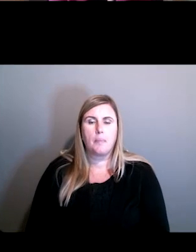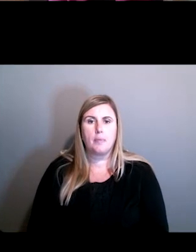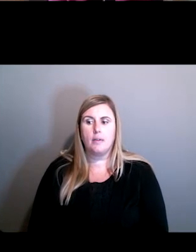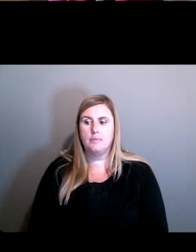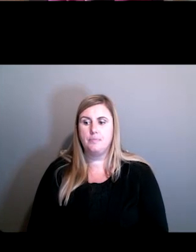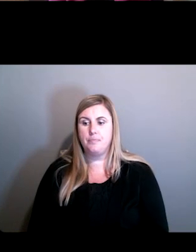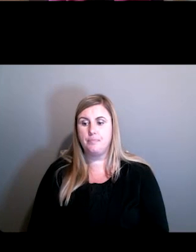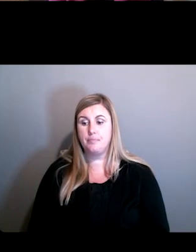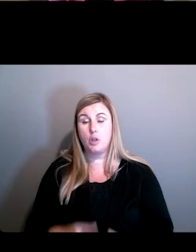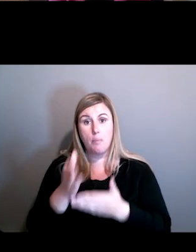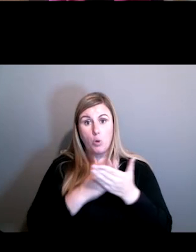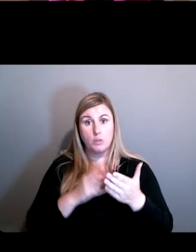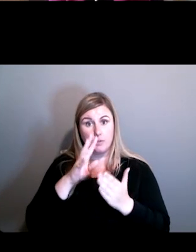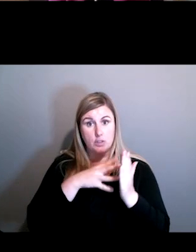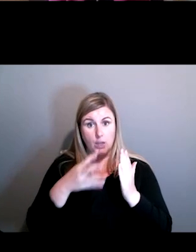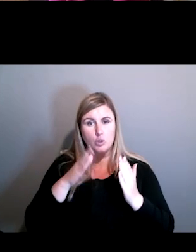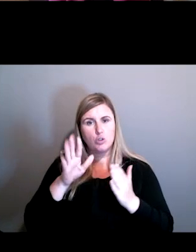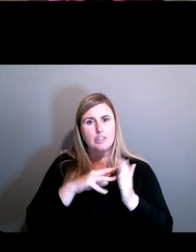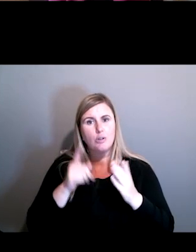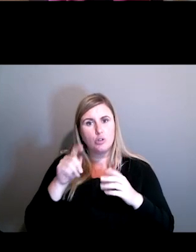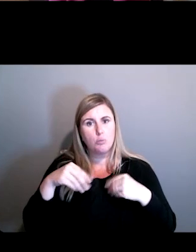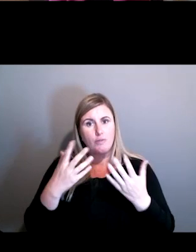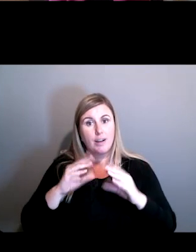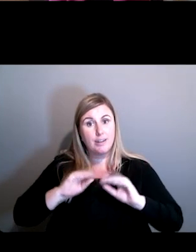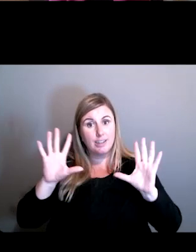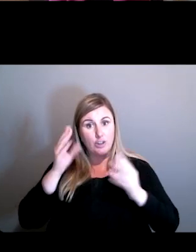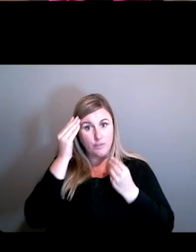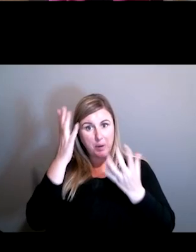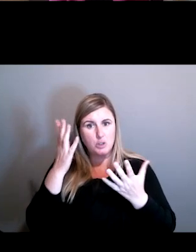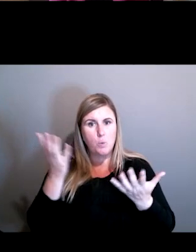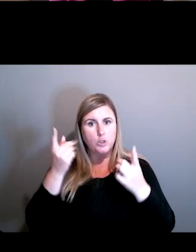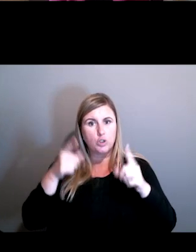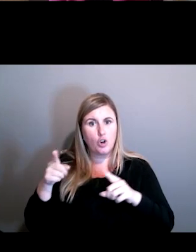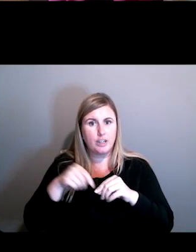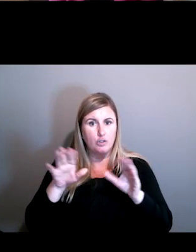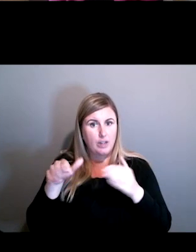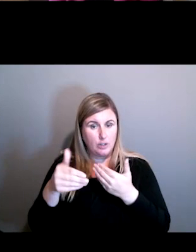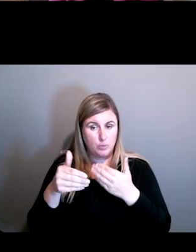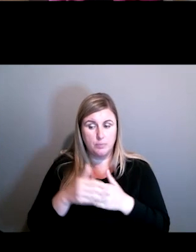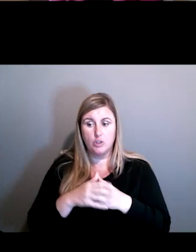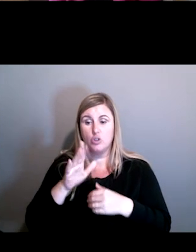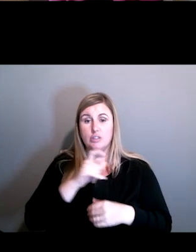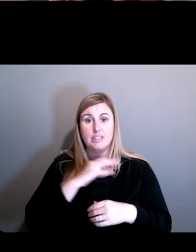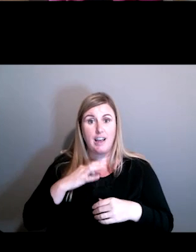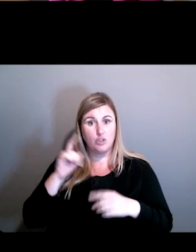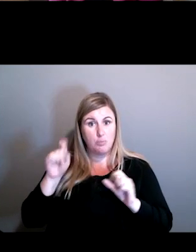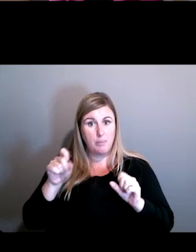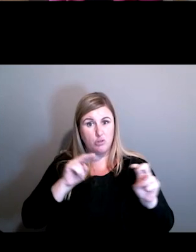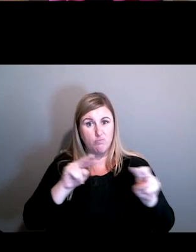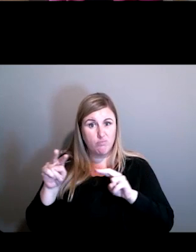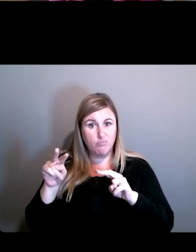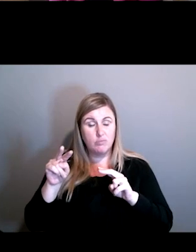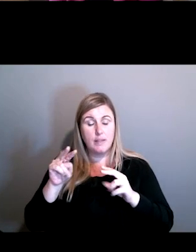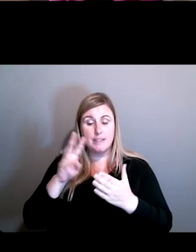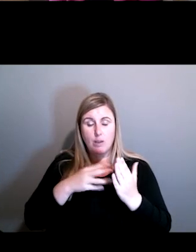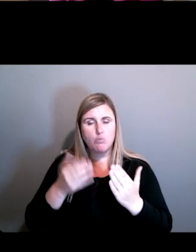So components of your schedule. Your schedule should provide clear information of what is occurring in your classroom. Your staff should be able to look at the schedule and know what